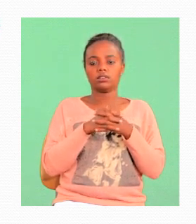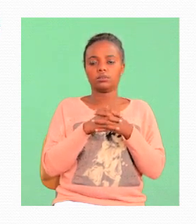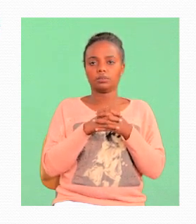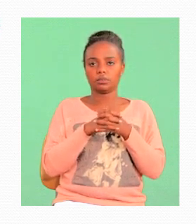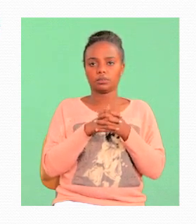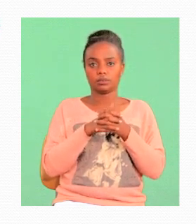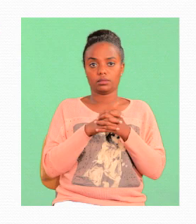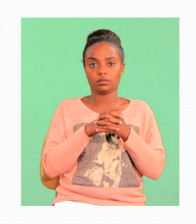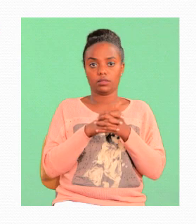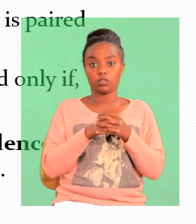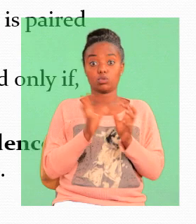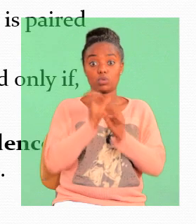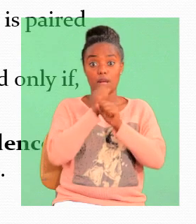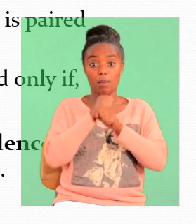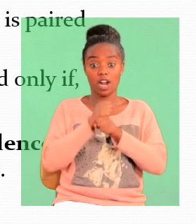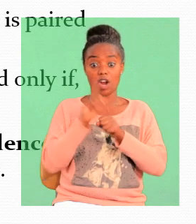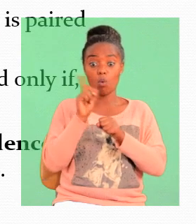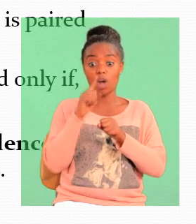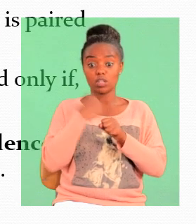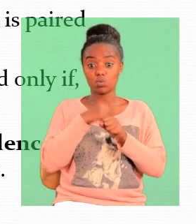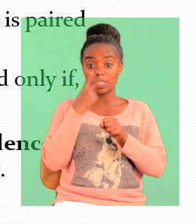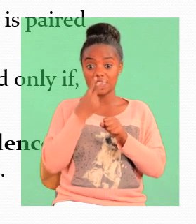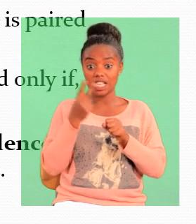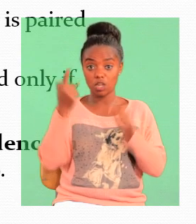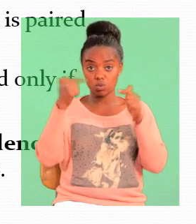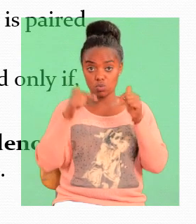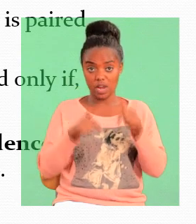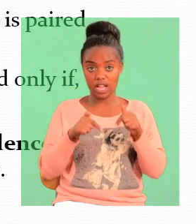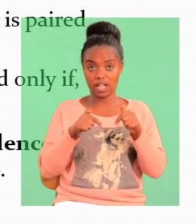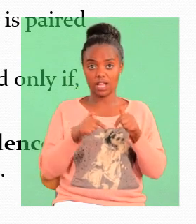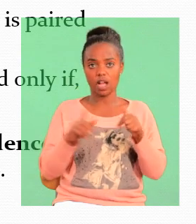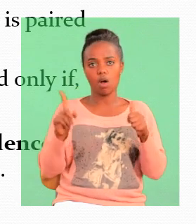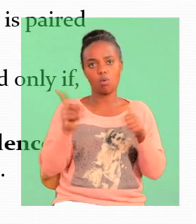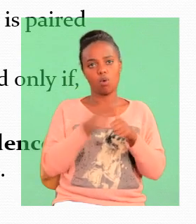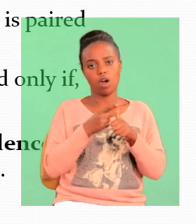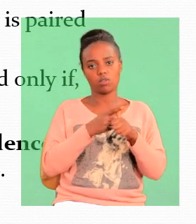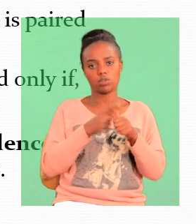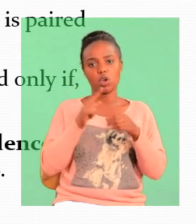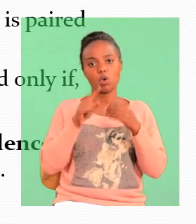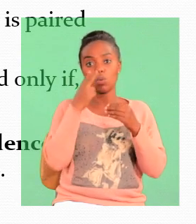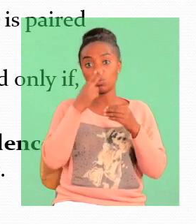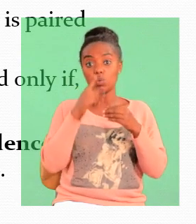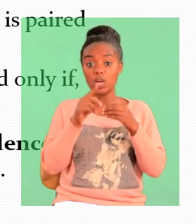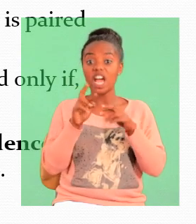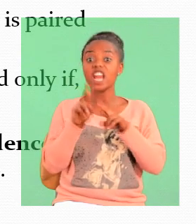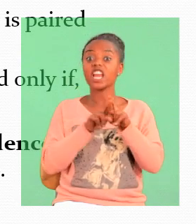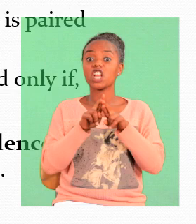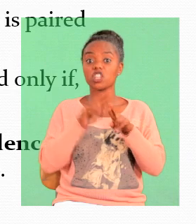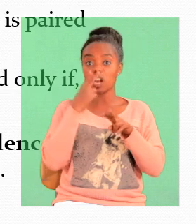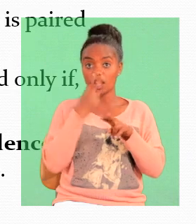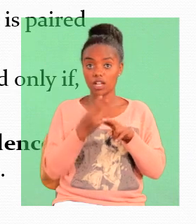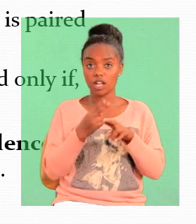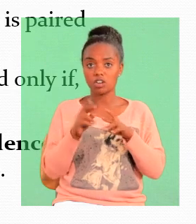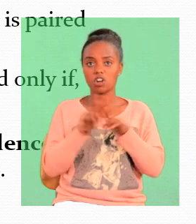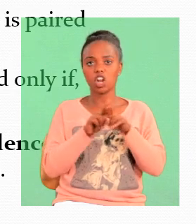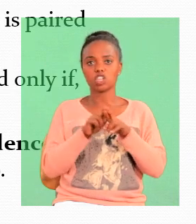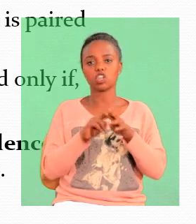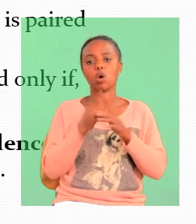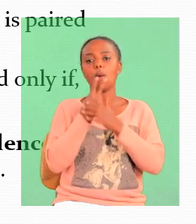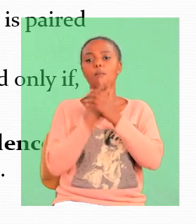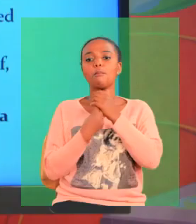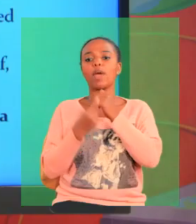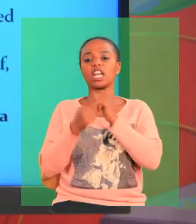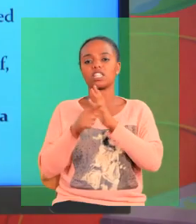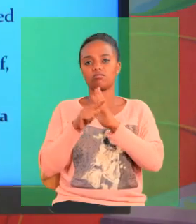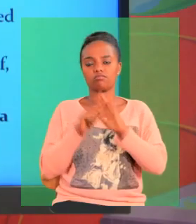This is it. To summarize what we have seen today, 1, we have seen about relation. Relation is set of ordered pair.